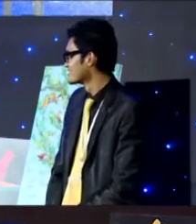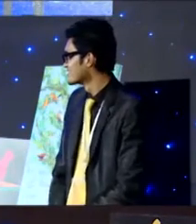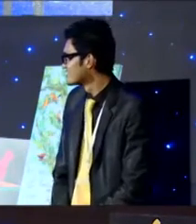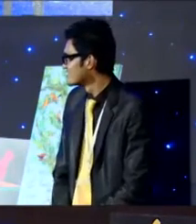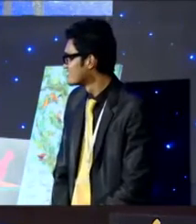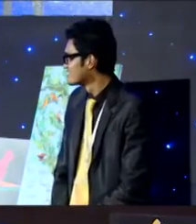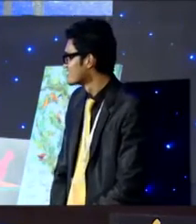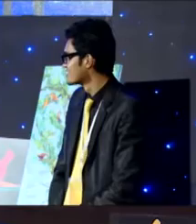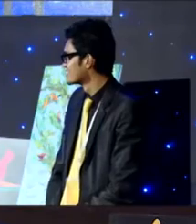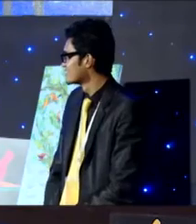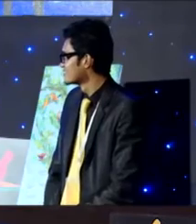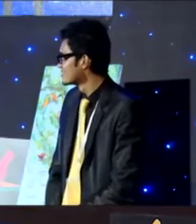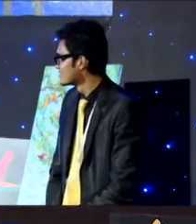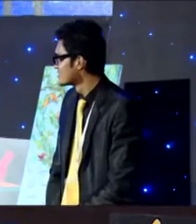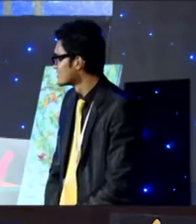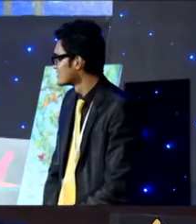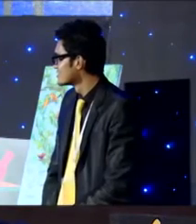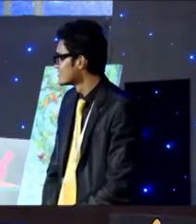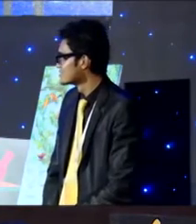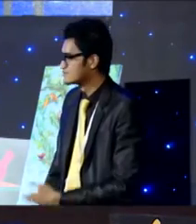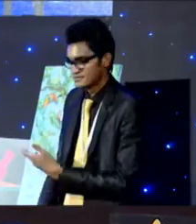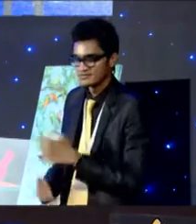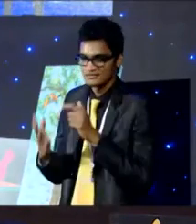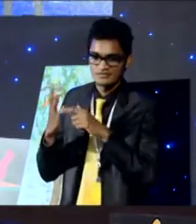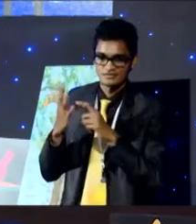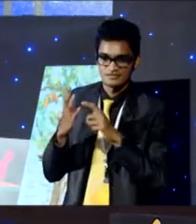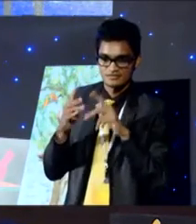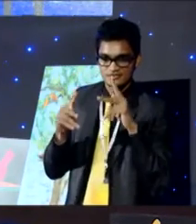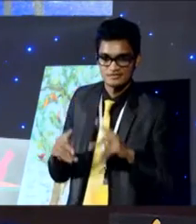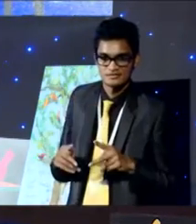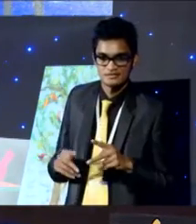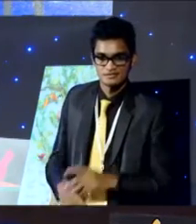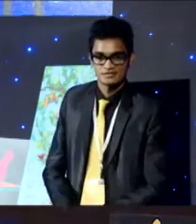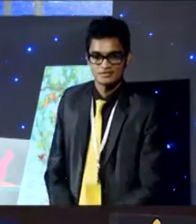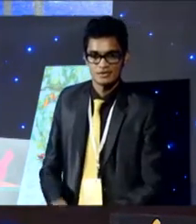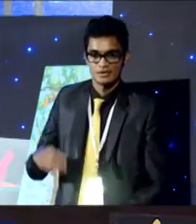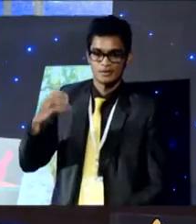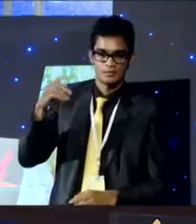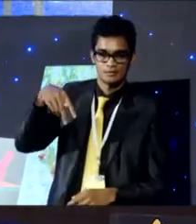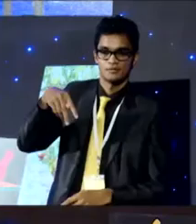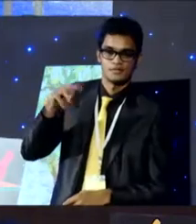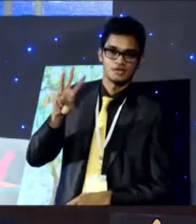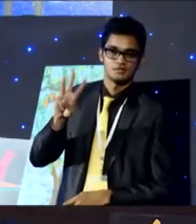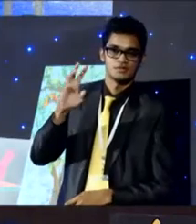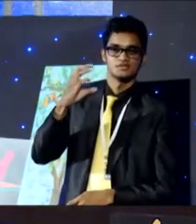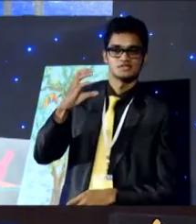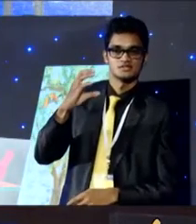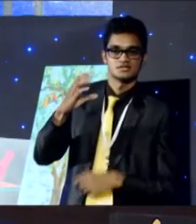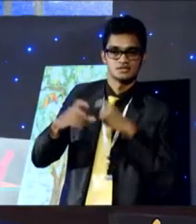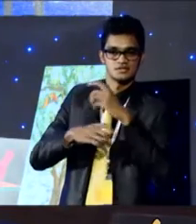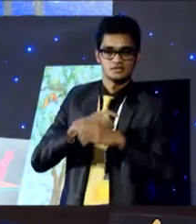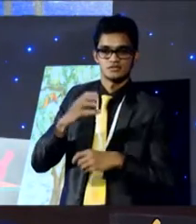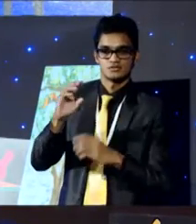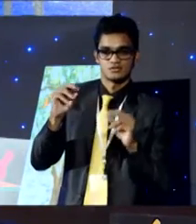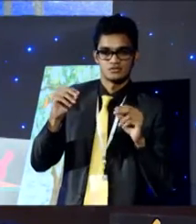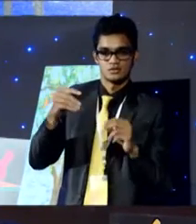It'll be good about if you can tell what the expectations are, what the company wants. So let me start with one thing that I'm very new to this space. So I've